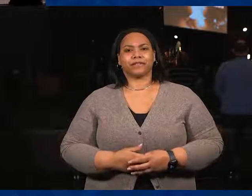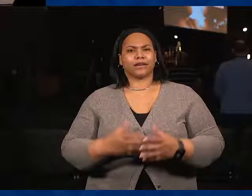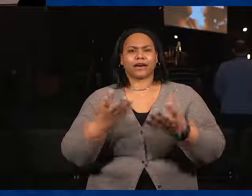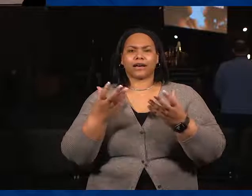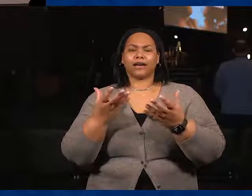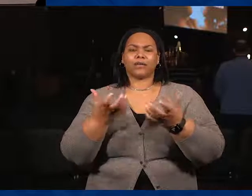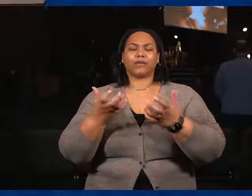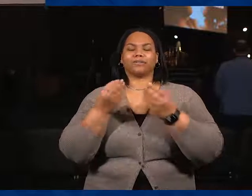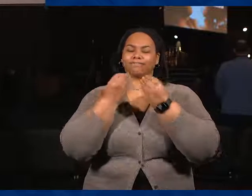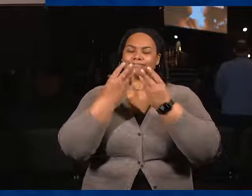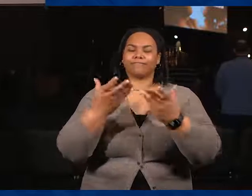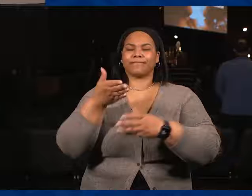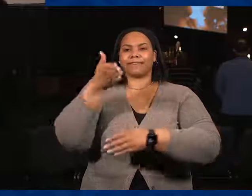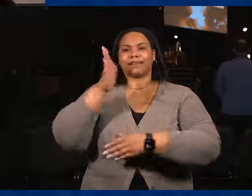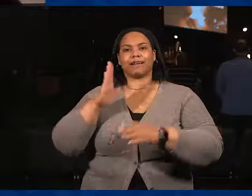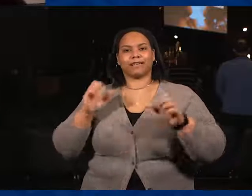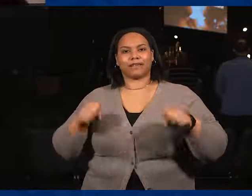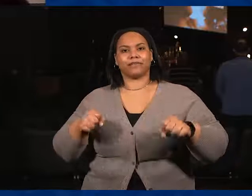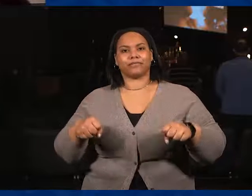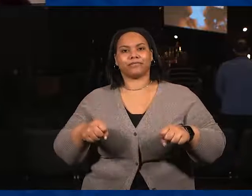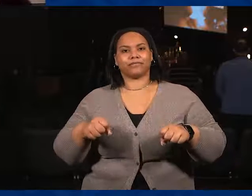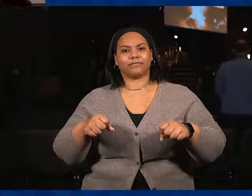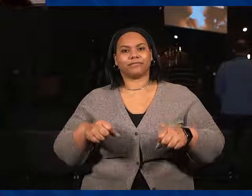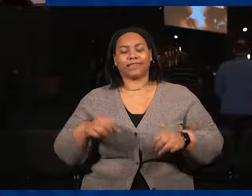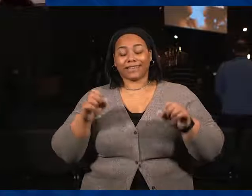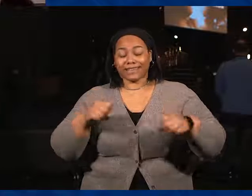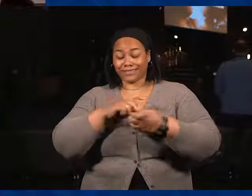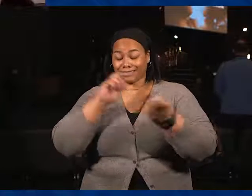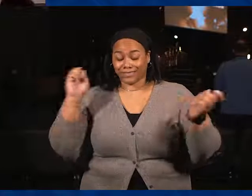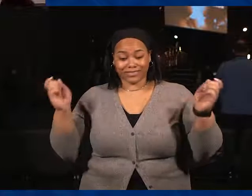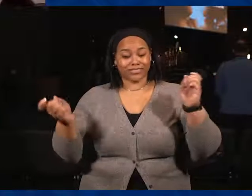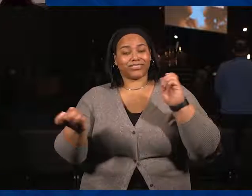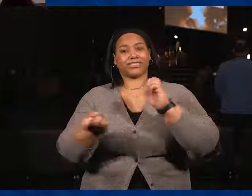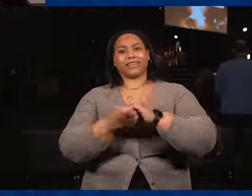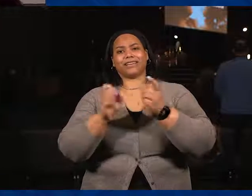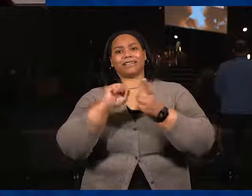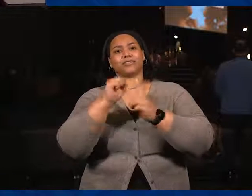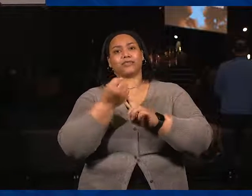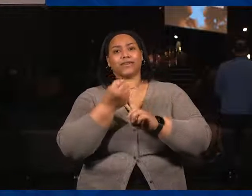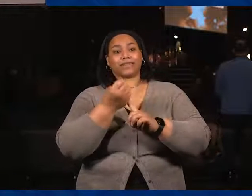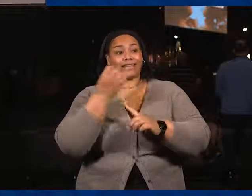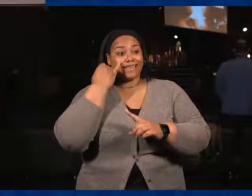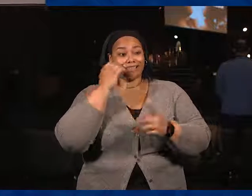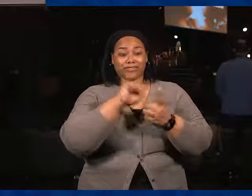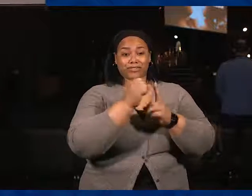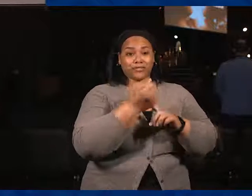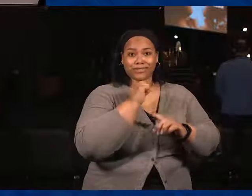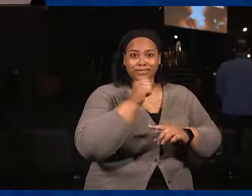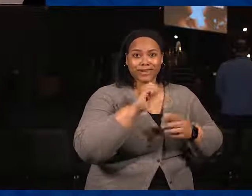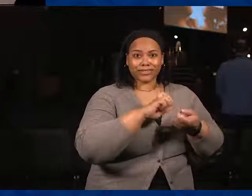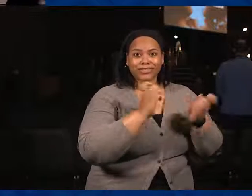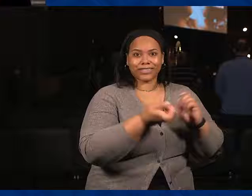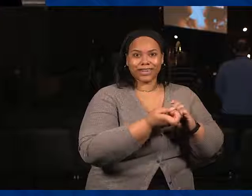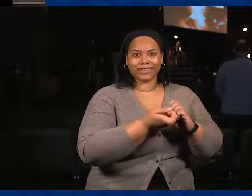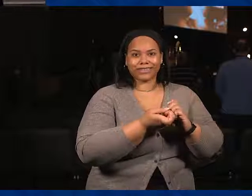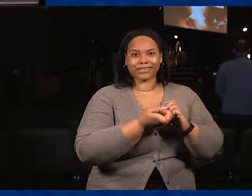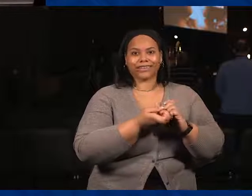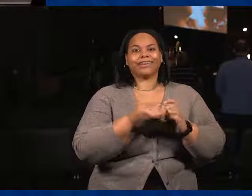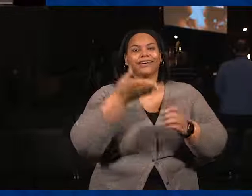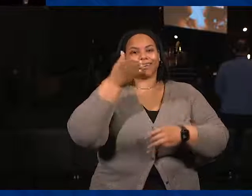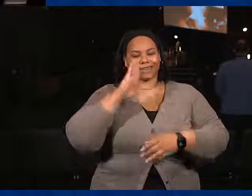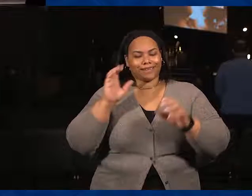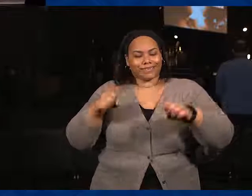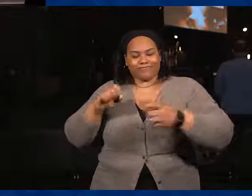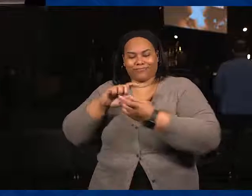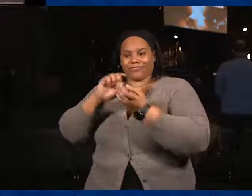able. God is able to change the situation or even change you in the midst of your situation. God is able. More of you need to